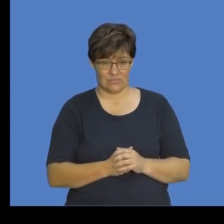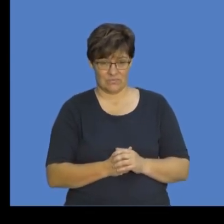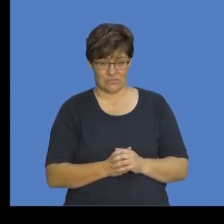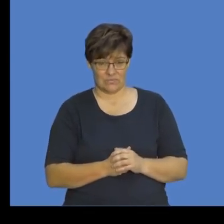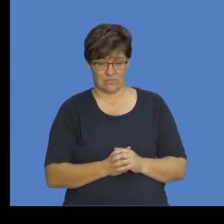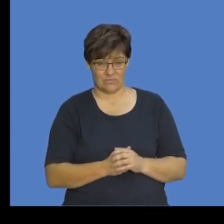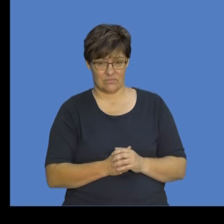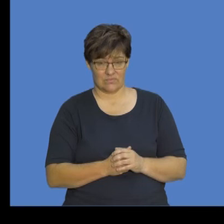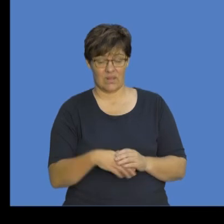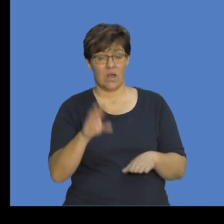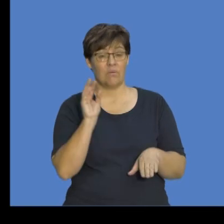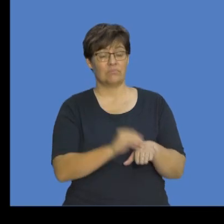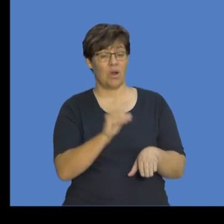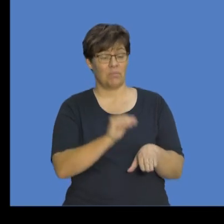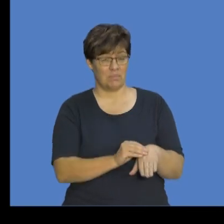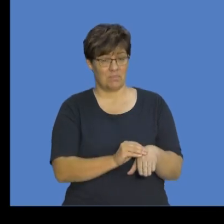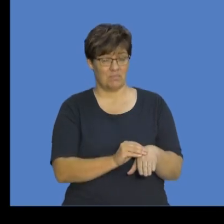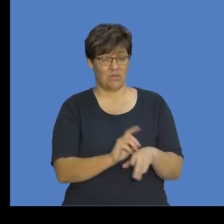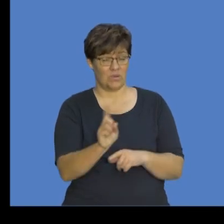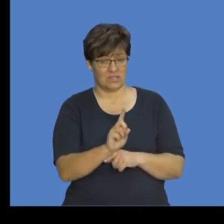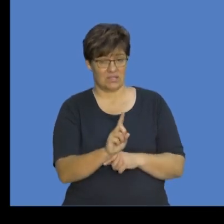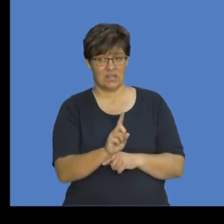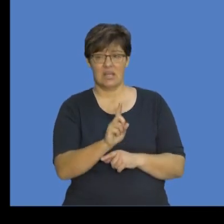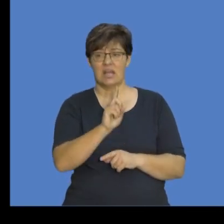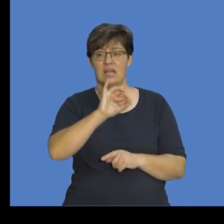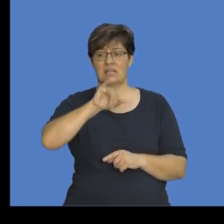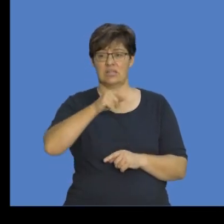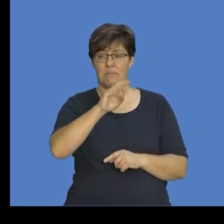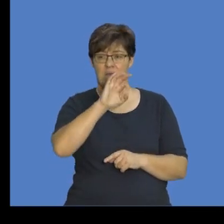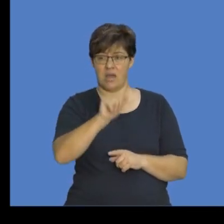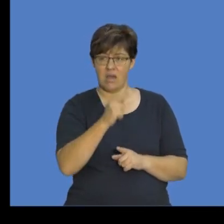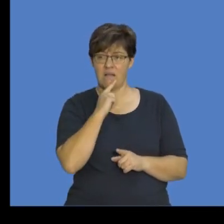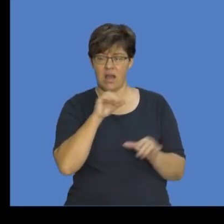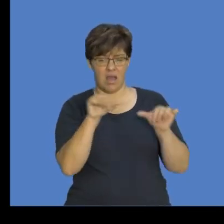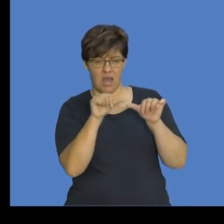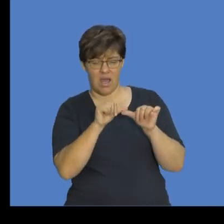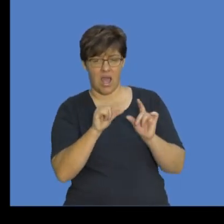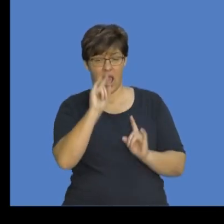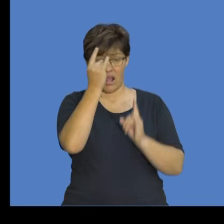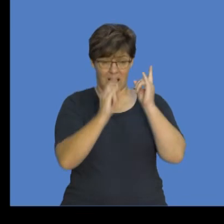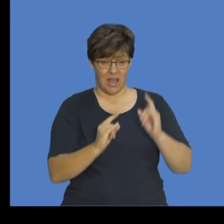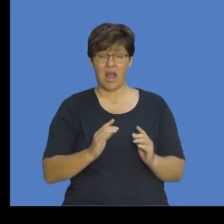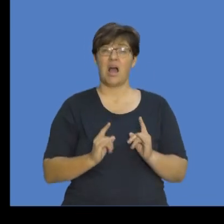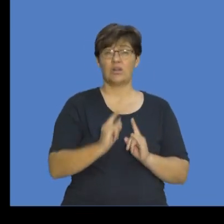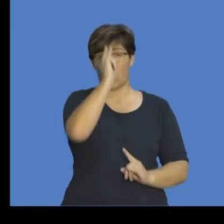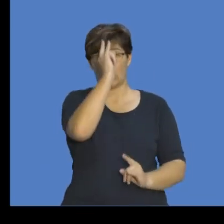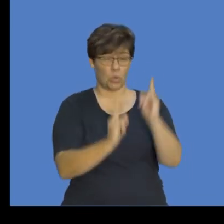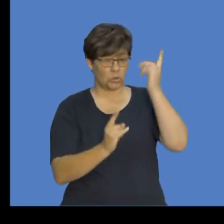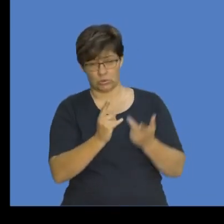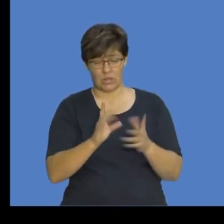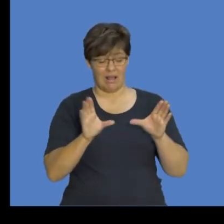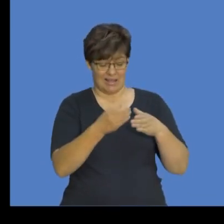So we have a problem here. JAMA recorded the height in centimeter of girls in the same class